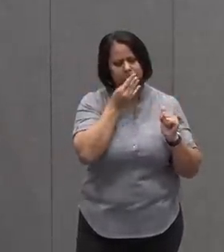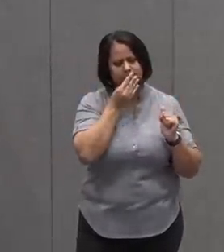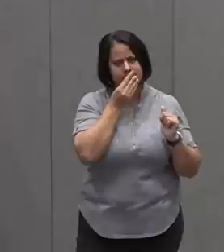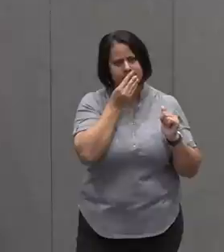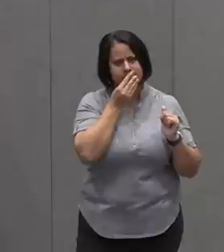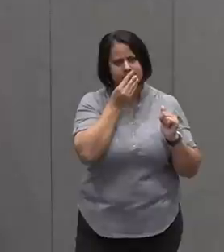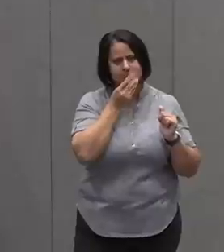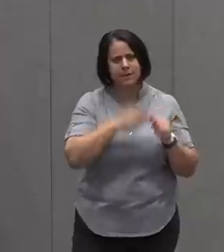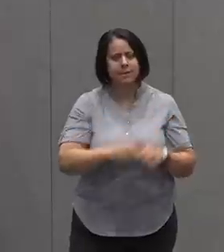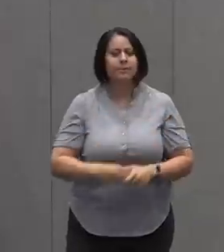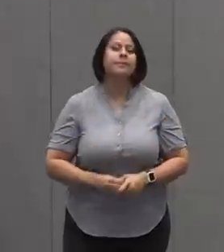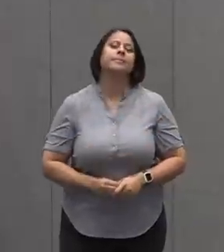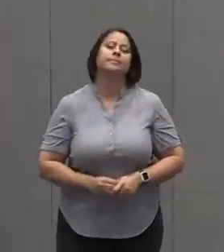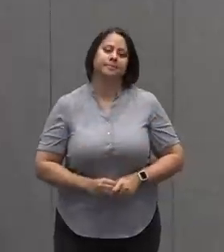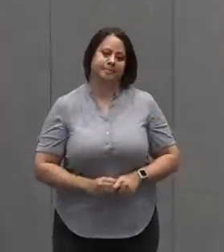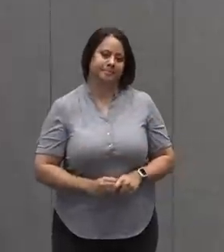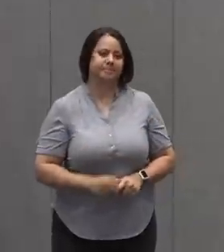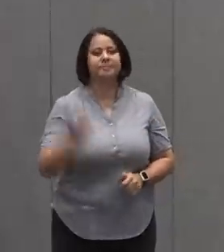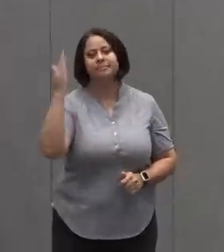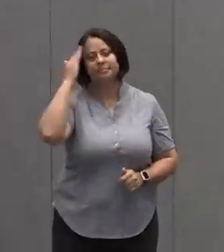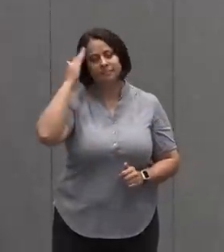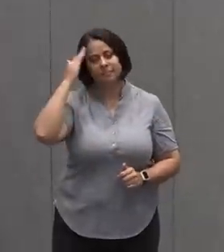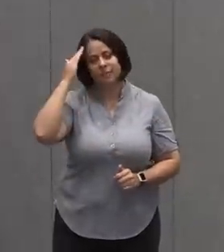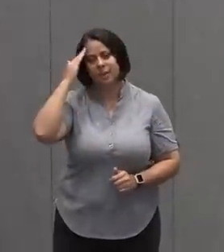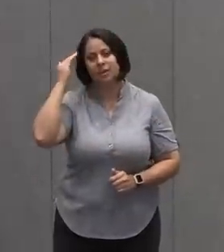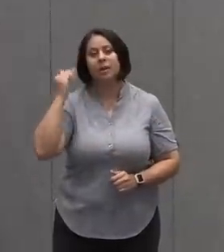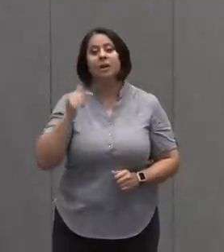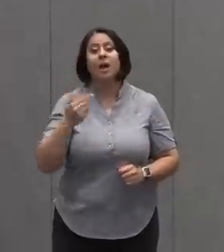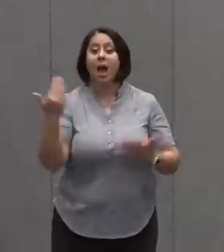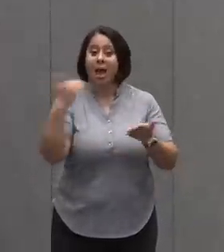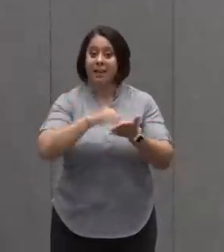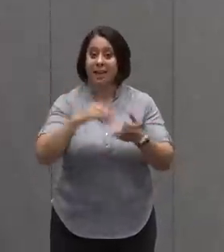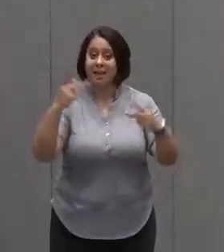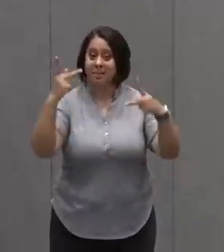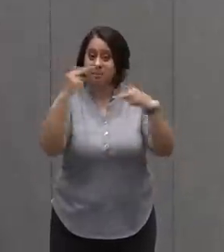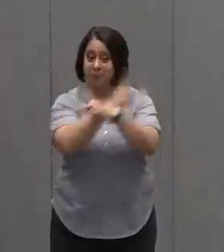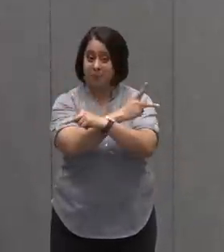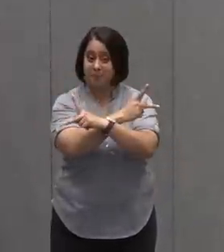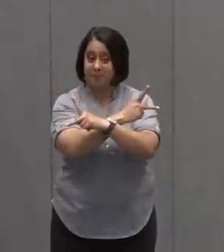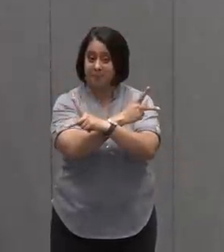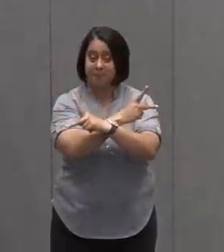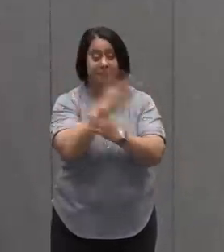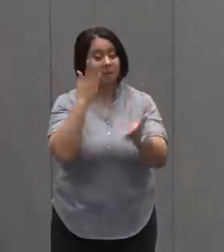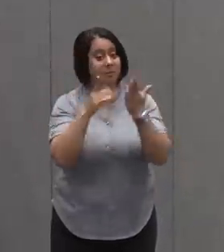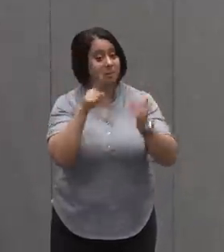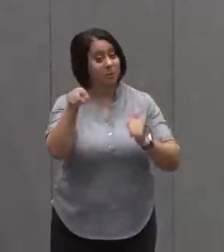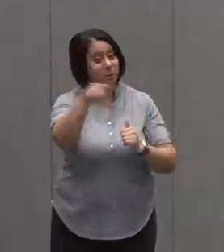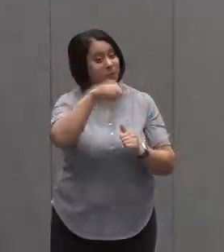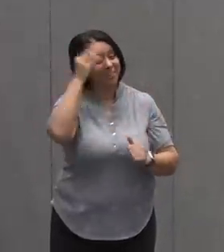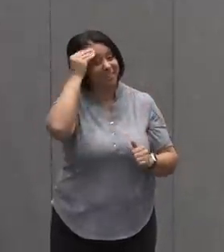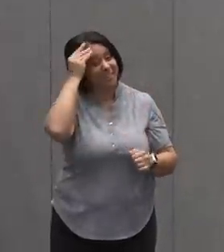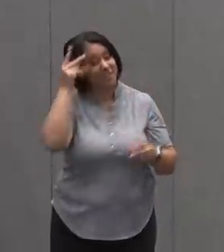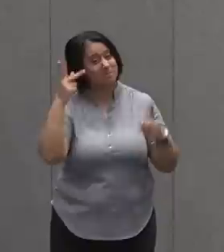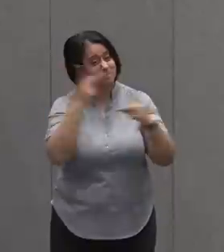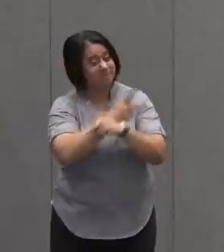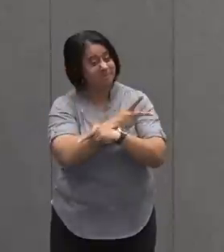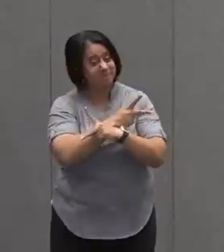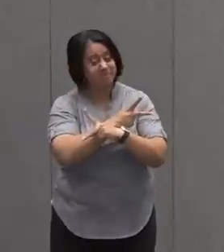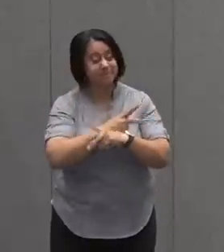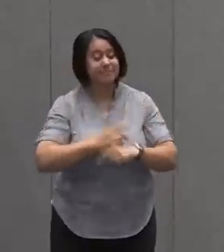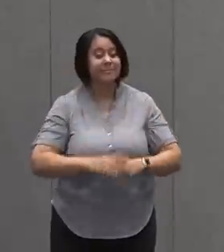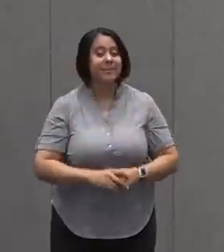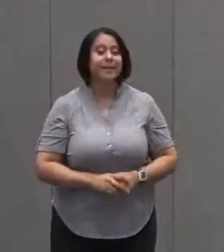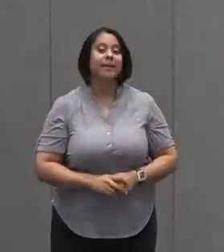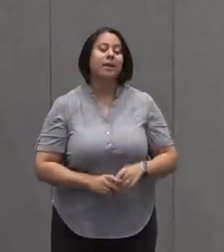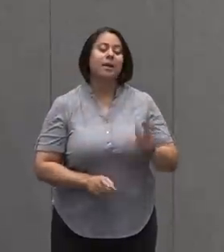I've got it. I know all those multiplication fanatics out there that you guys are thinking. I know